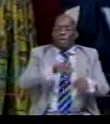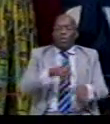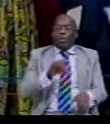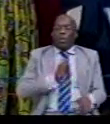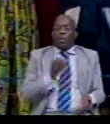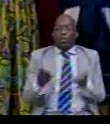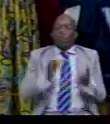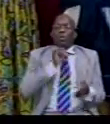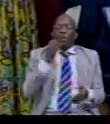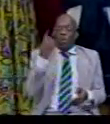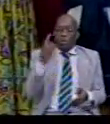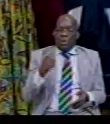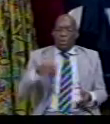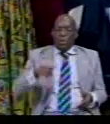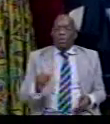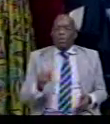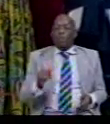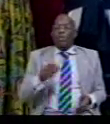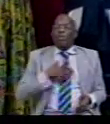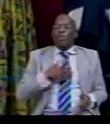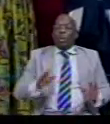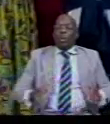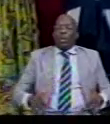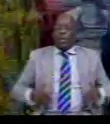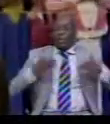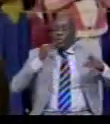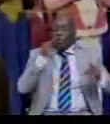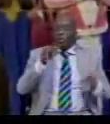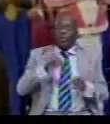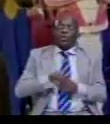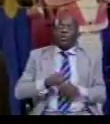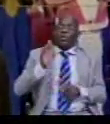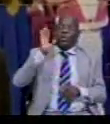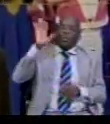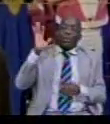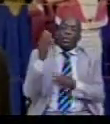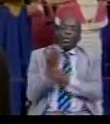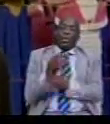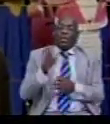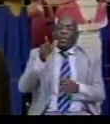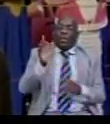my life is in his hands. God has got a plan.